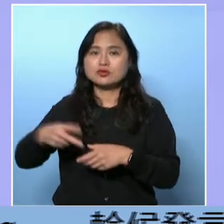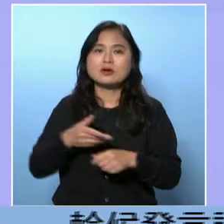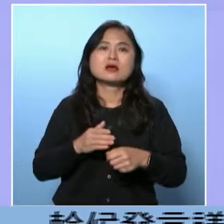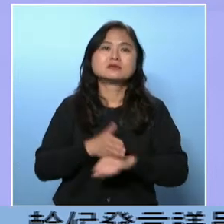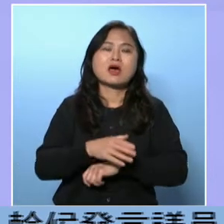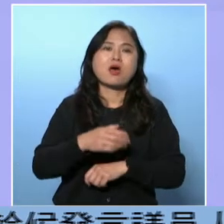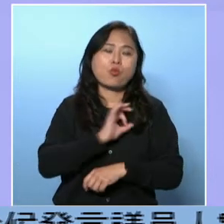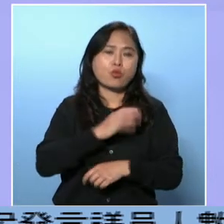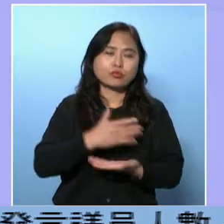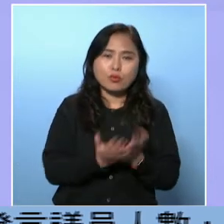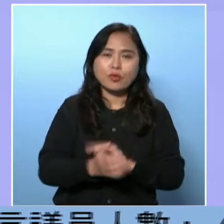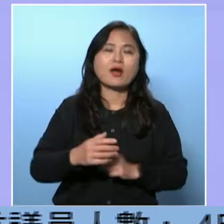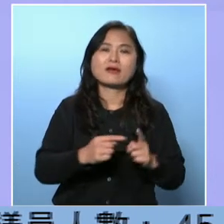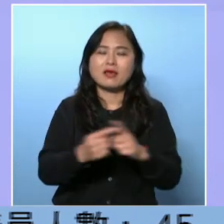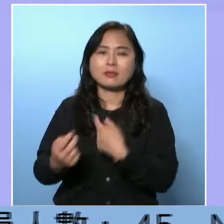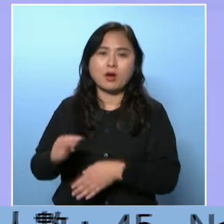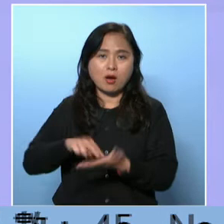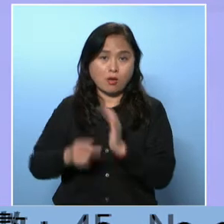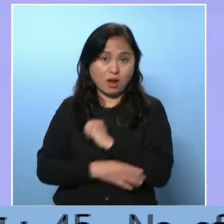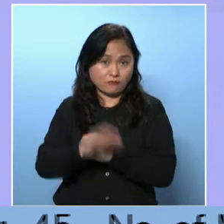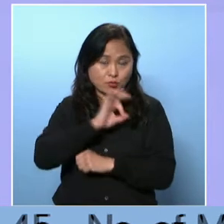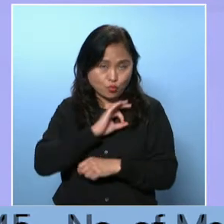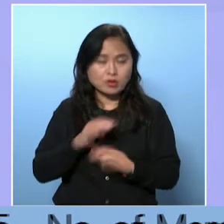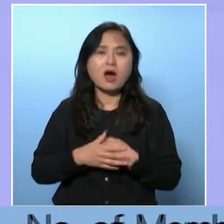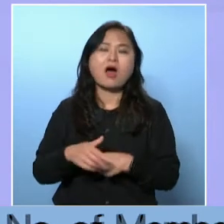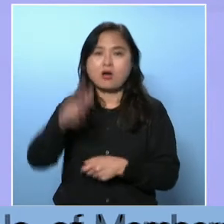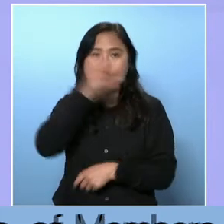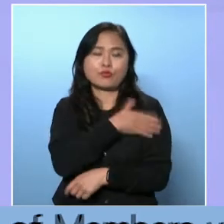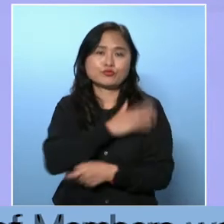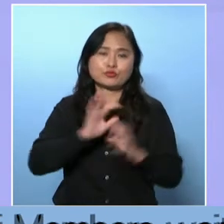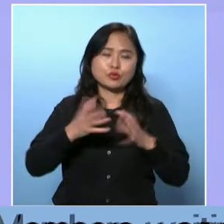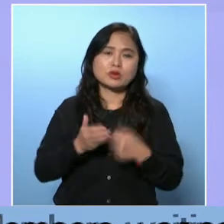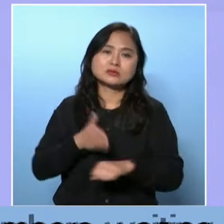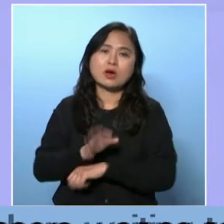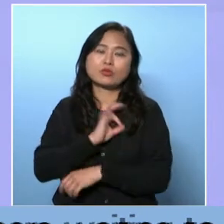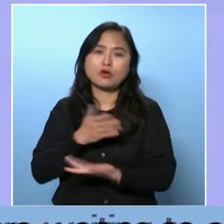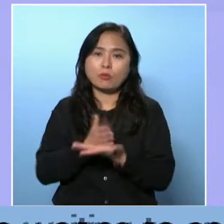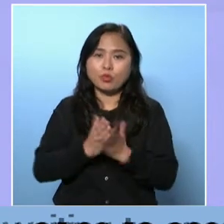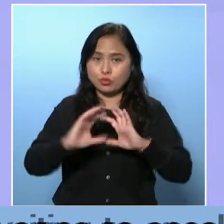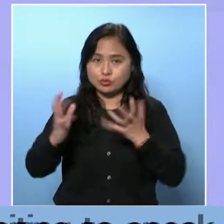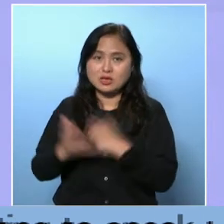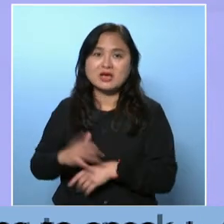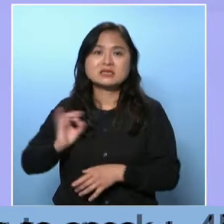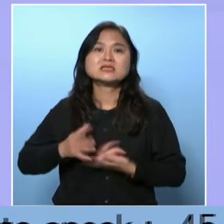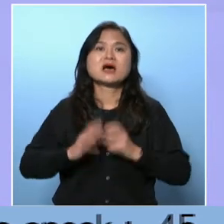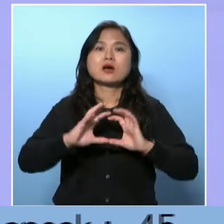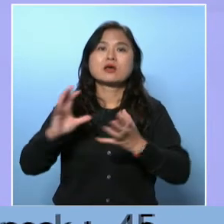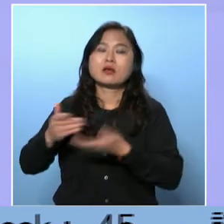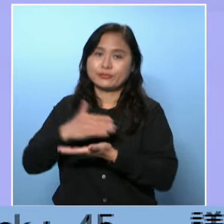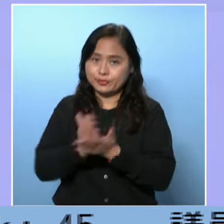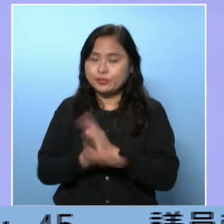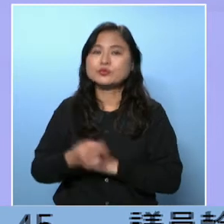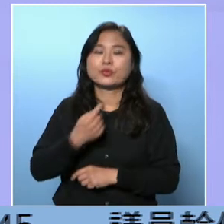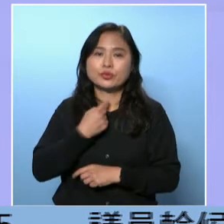I think it's not just the government. I'm sure all legislators, the civil